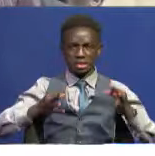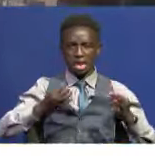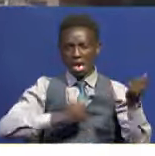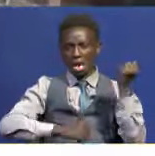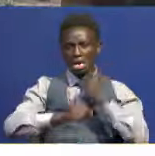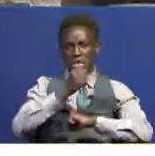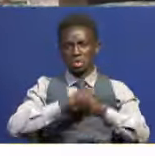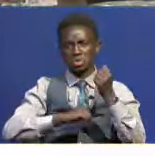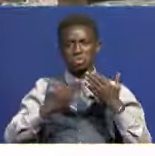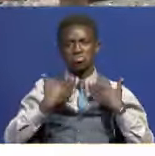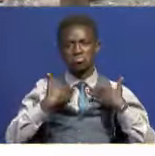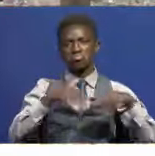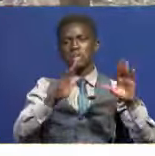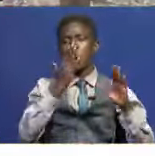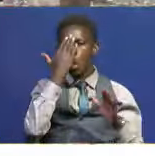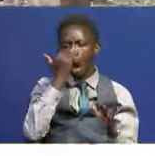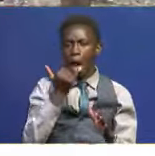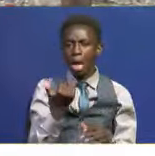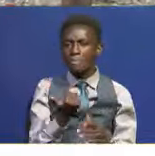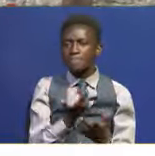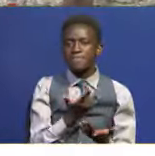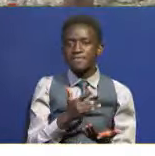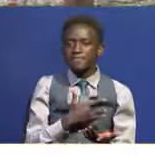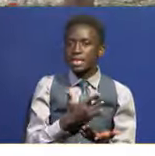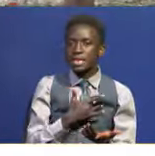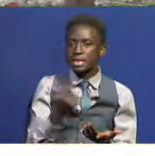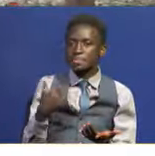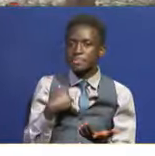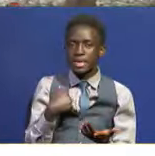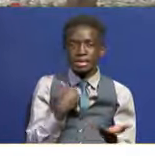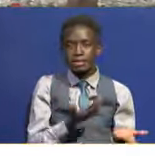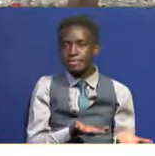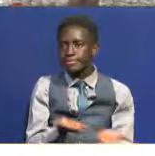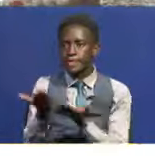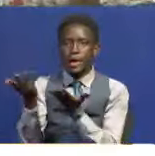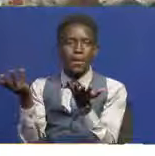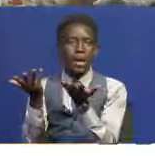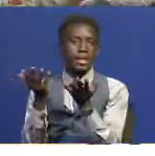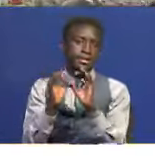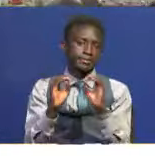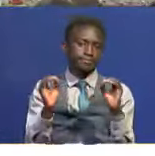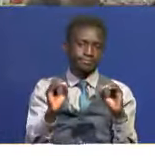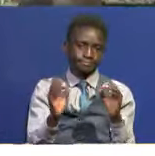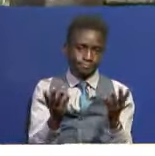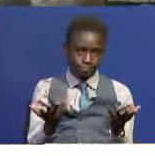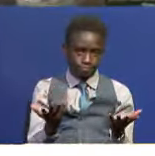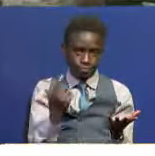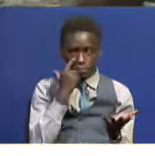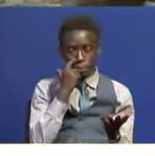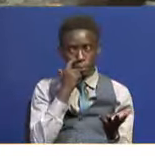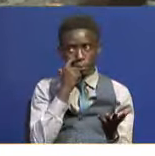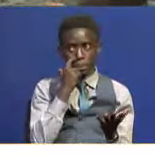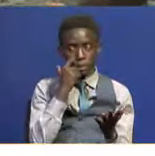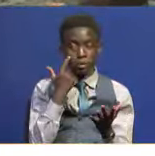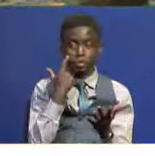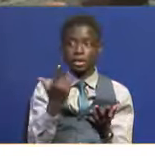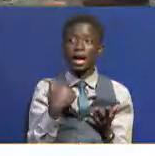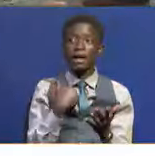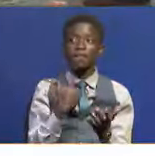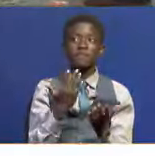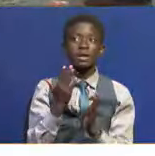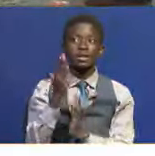kupeleka. Ningeomba security on my property kwa sababu na wanyama wanalinda hapa.